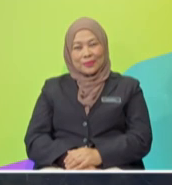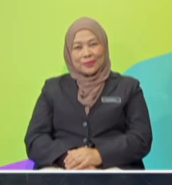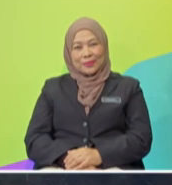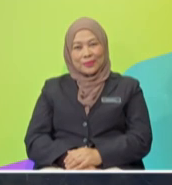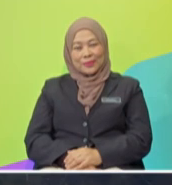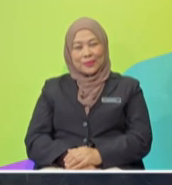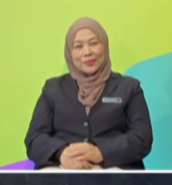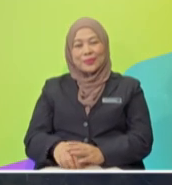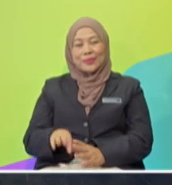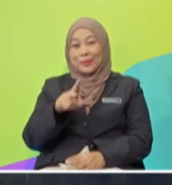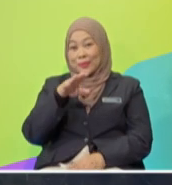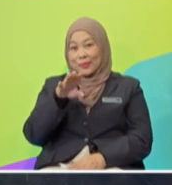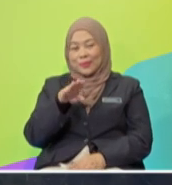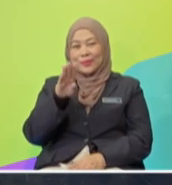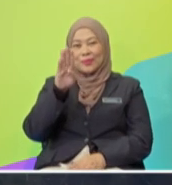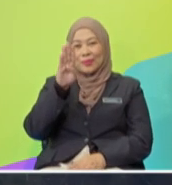Bus.